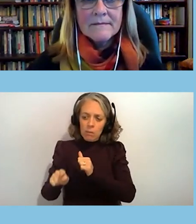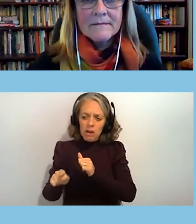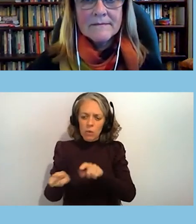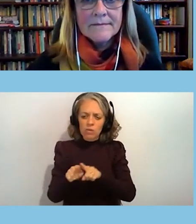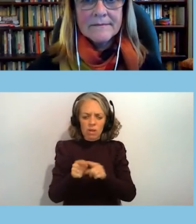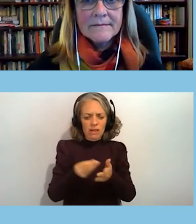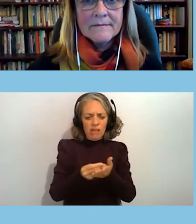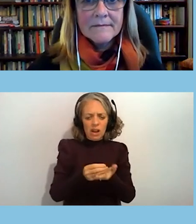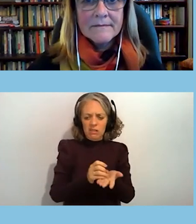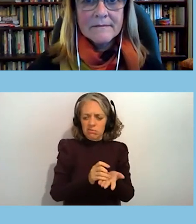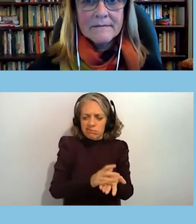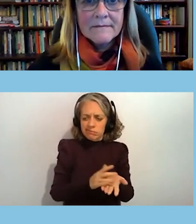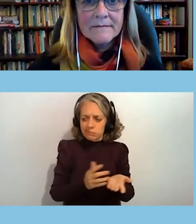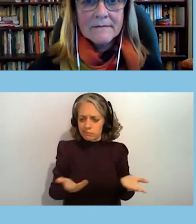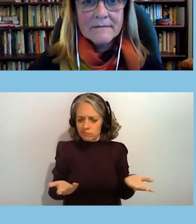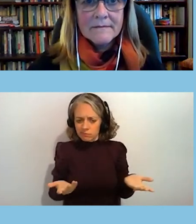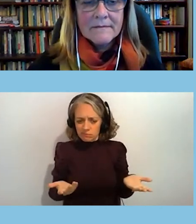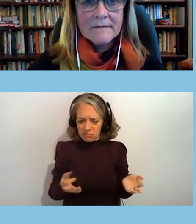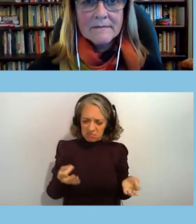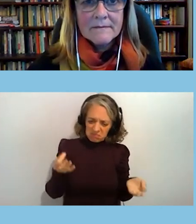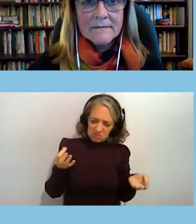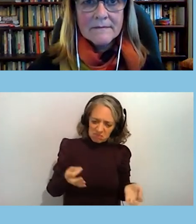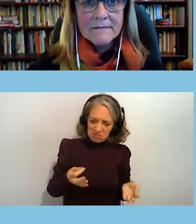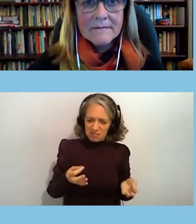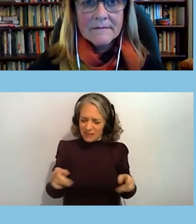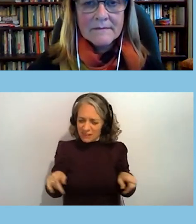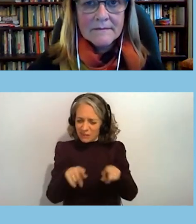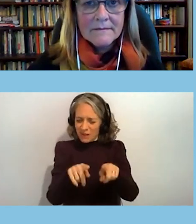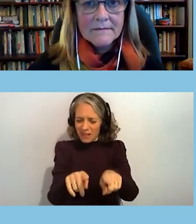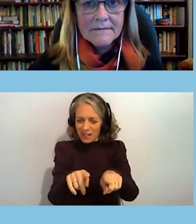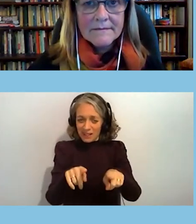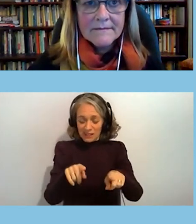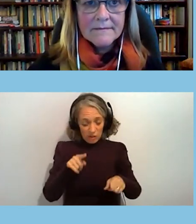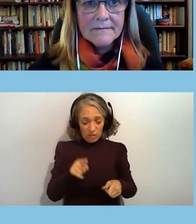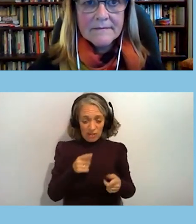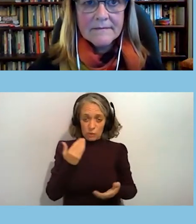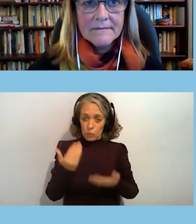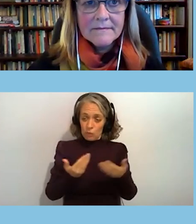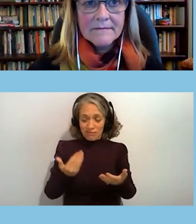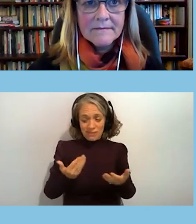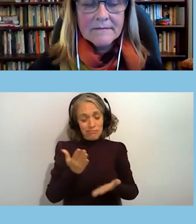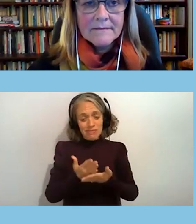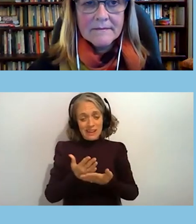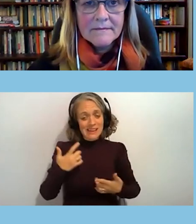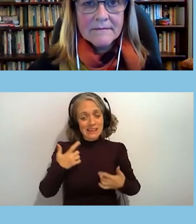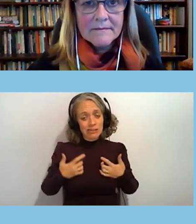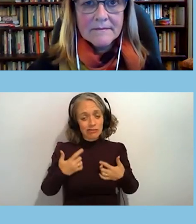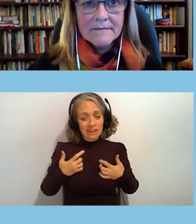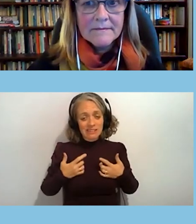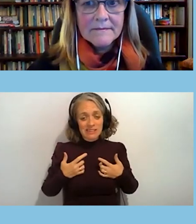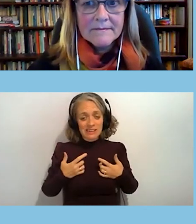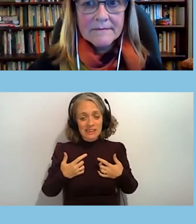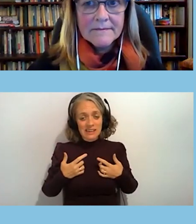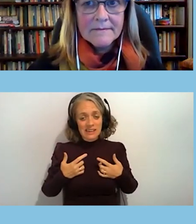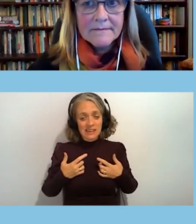same time. So I think this anecdote in itself is like really interesting because it